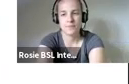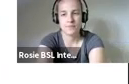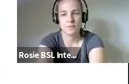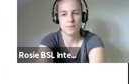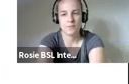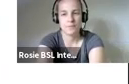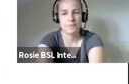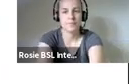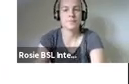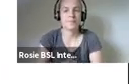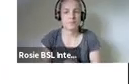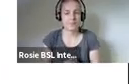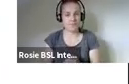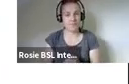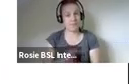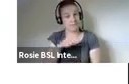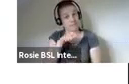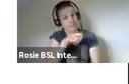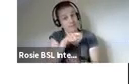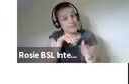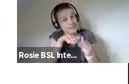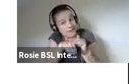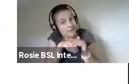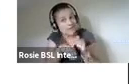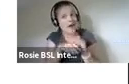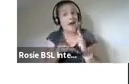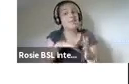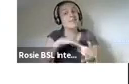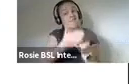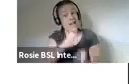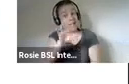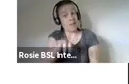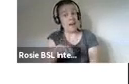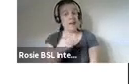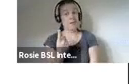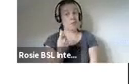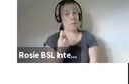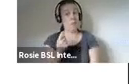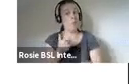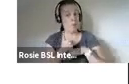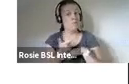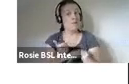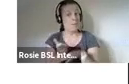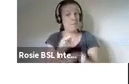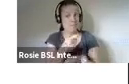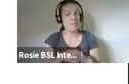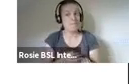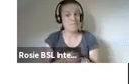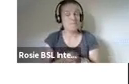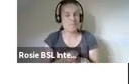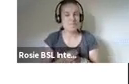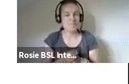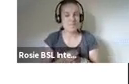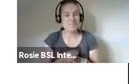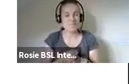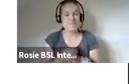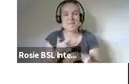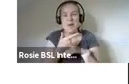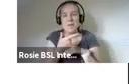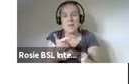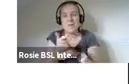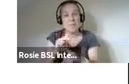And this is inside the final place that we filmed. We filmed this right in the